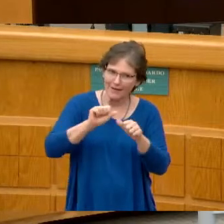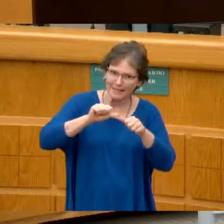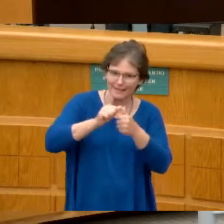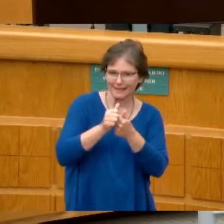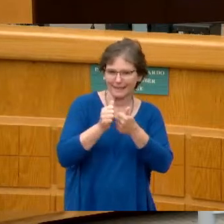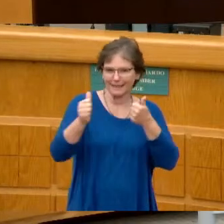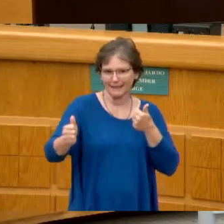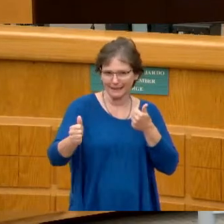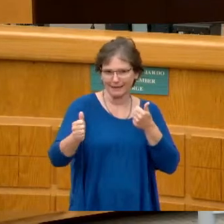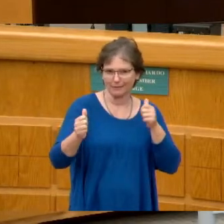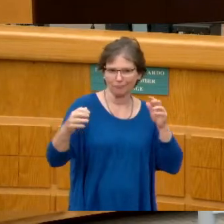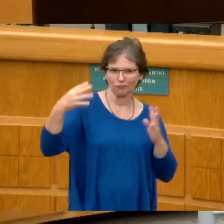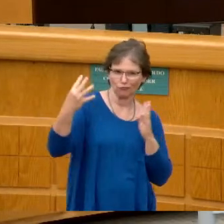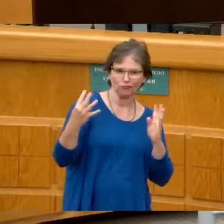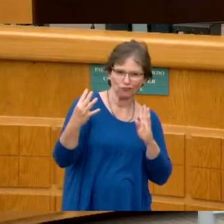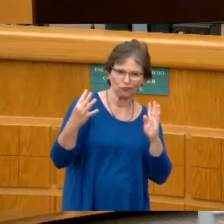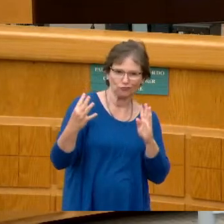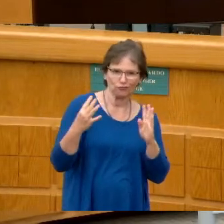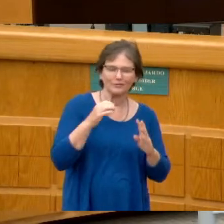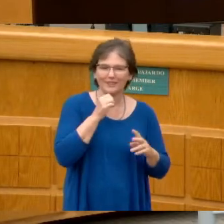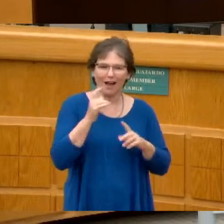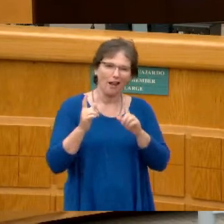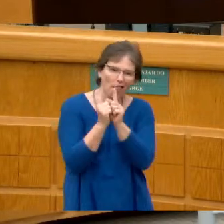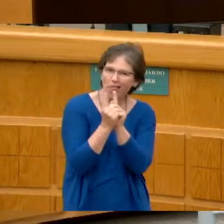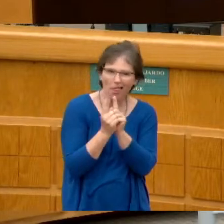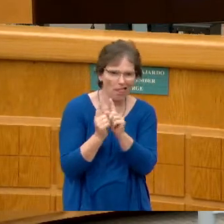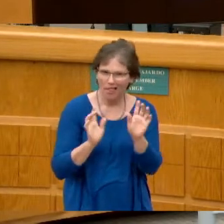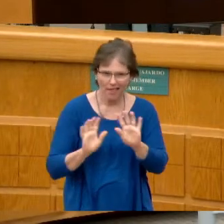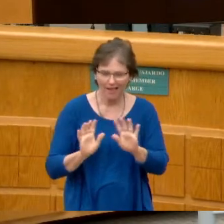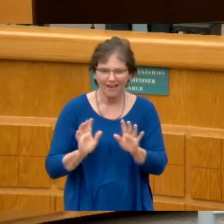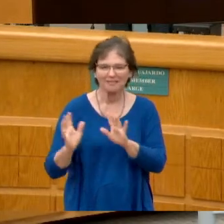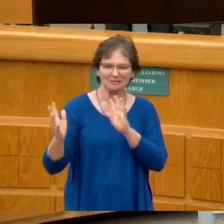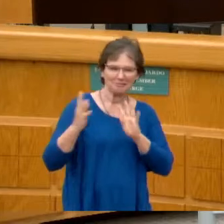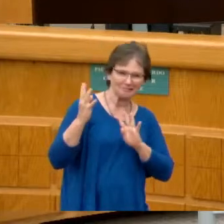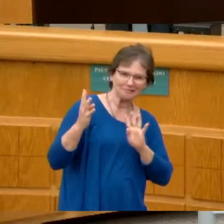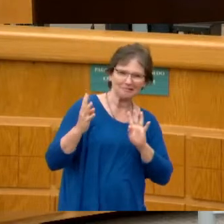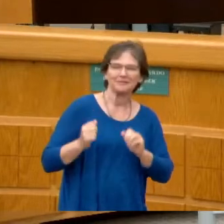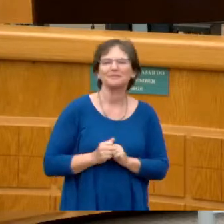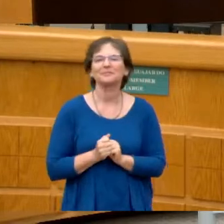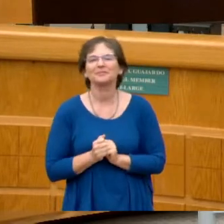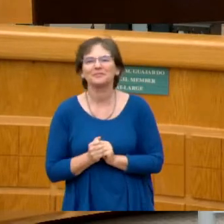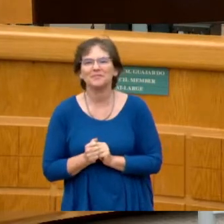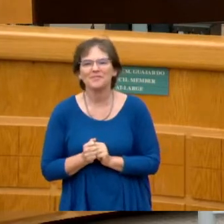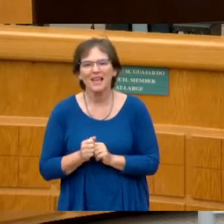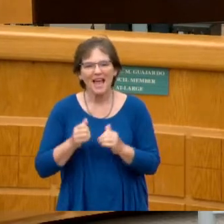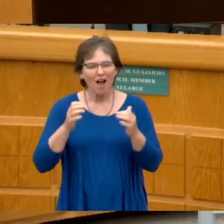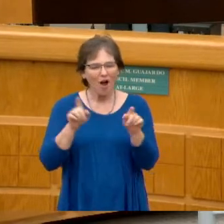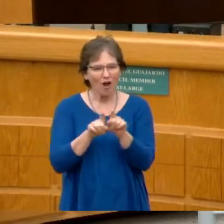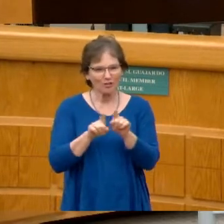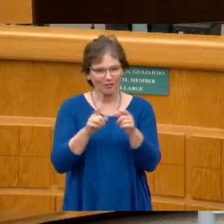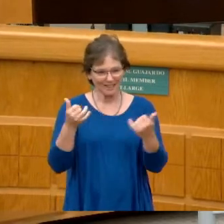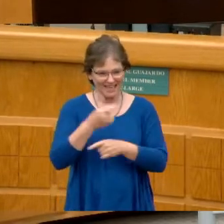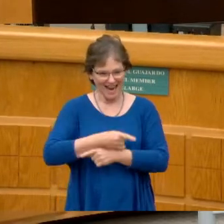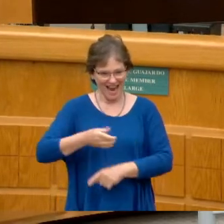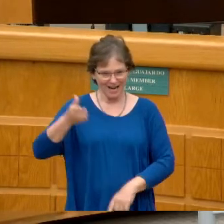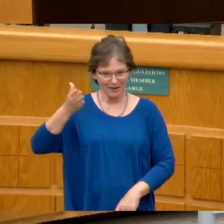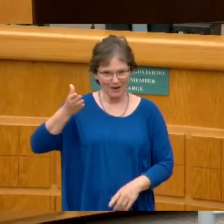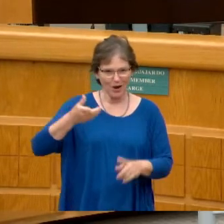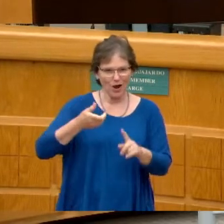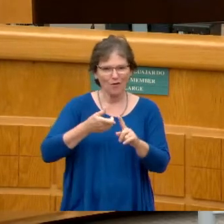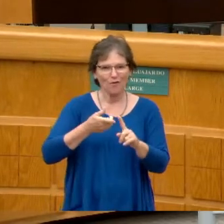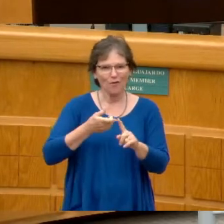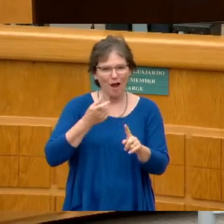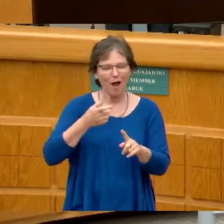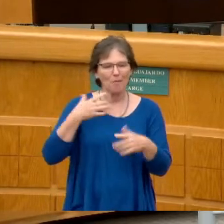October 27th. Remind you that Halloween's coming up. We want you to be safe. And